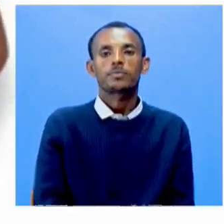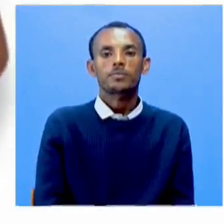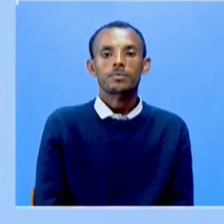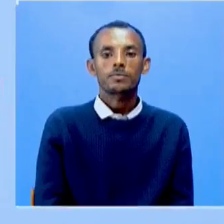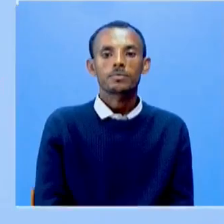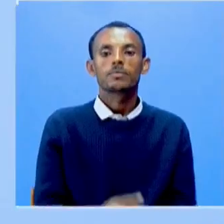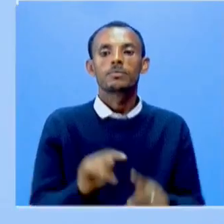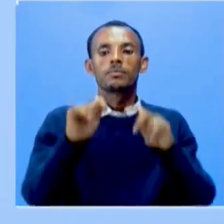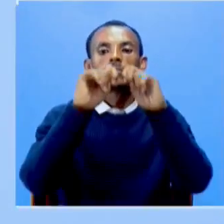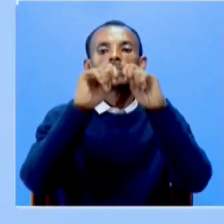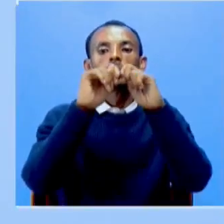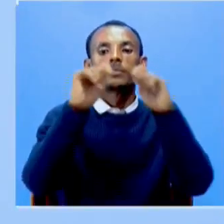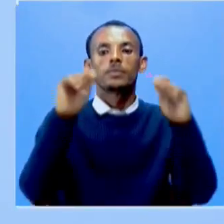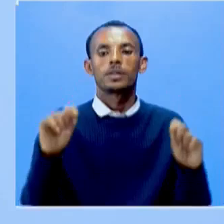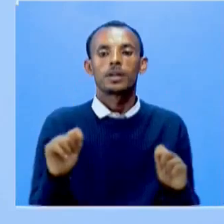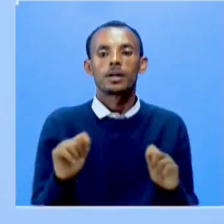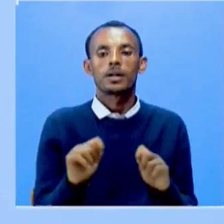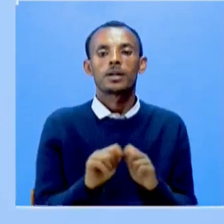triangle